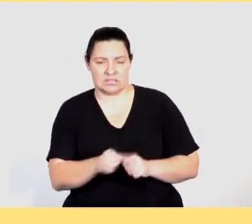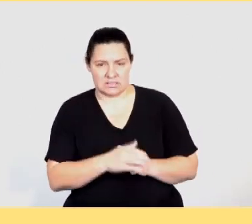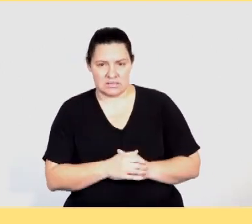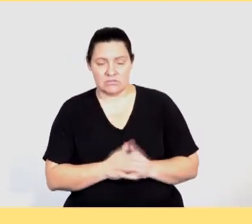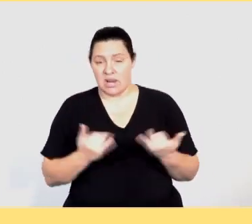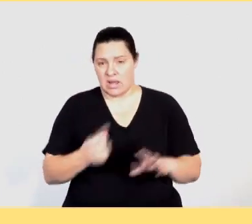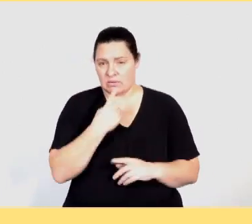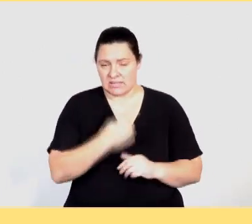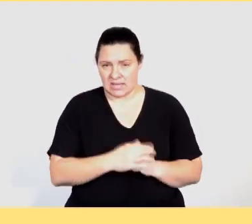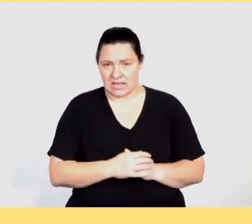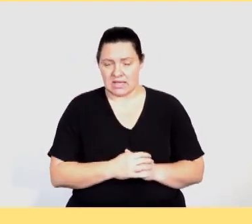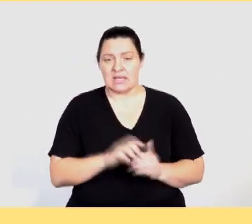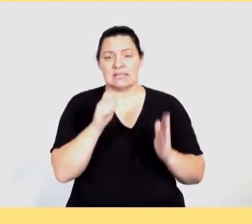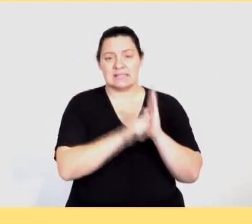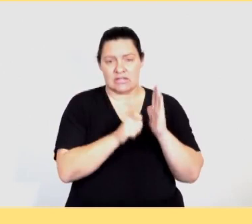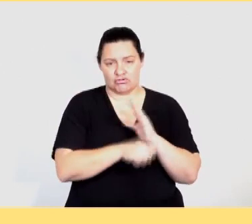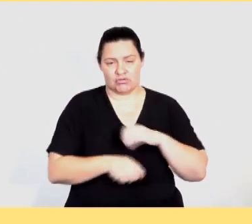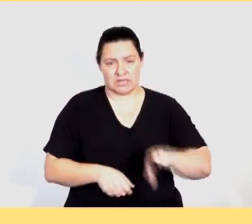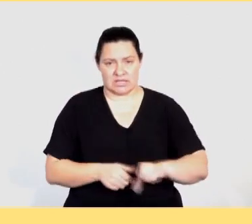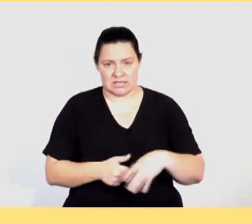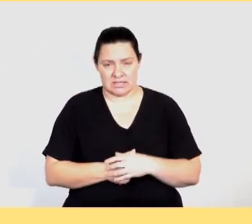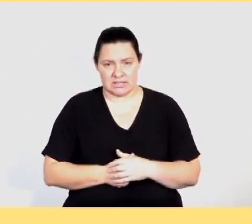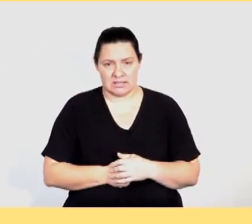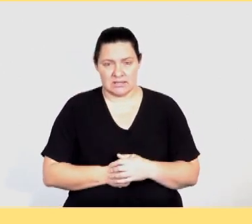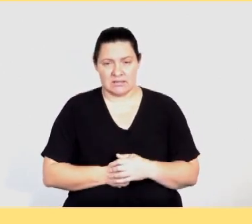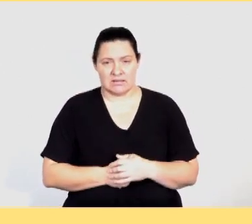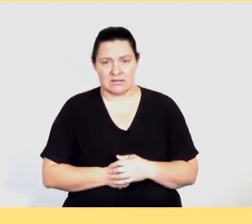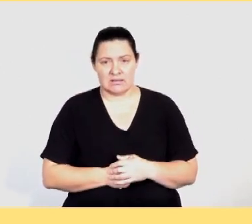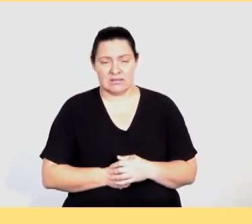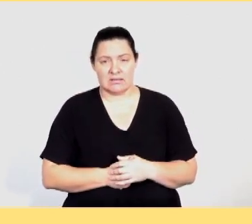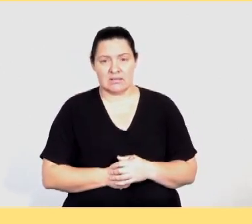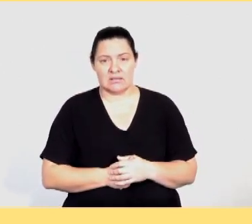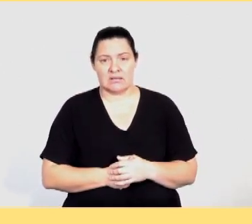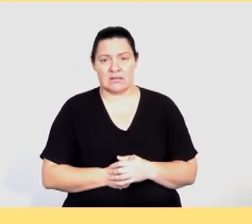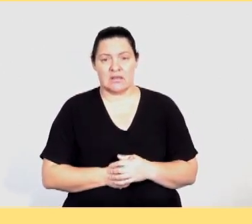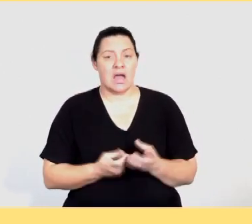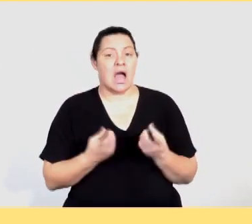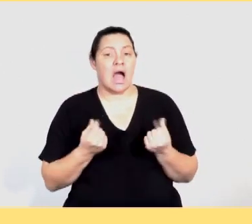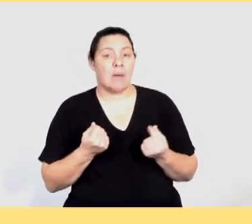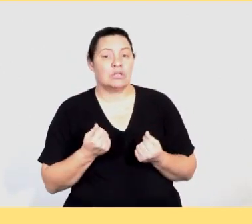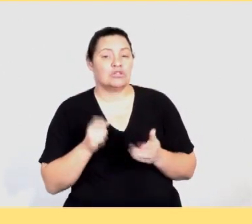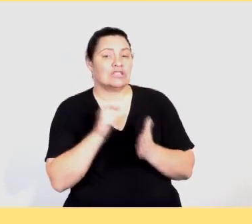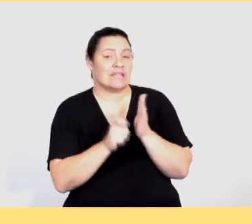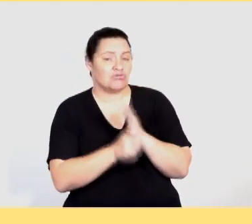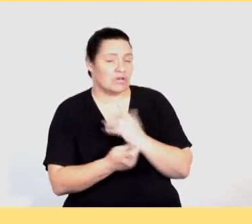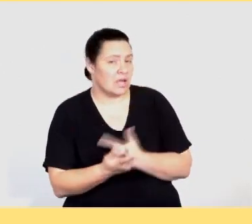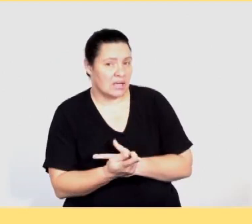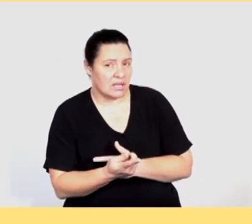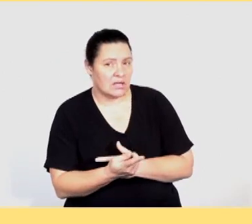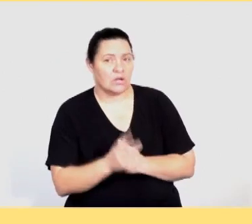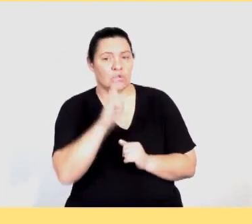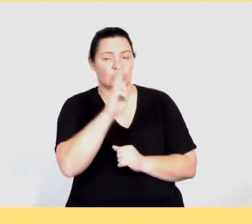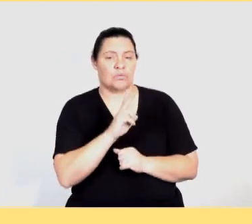section. So I will now say stationery over here. Stationery. And how much is my